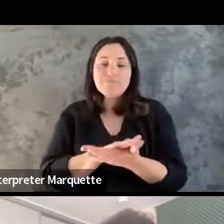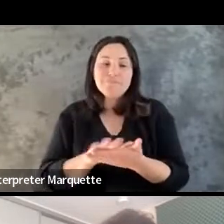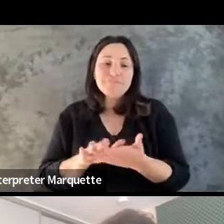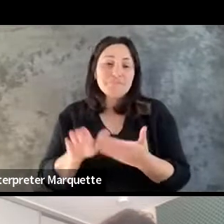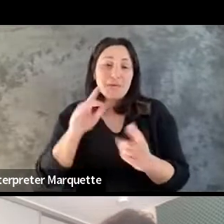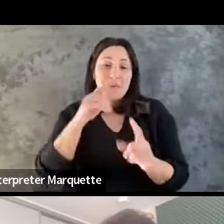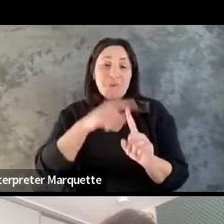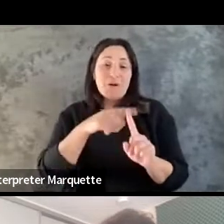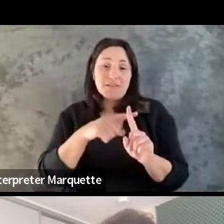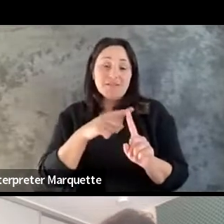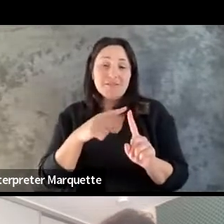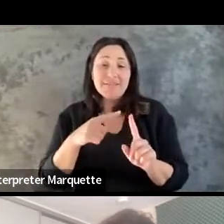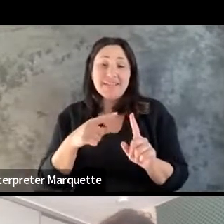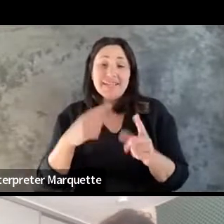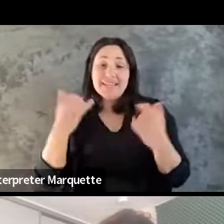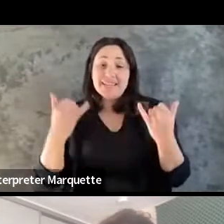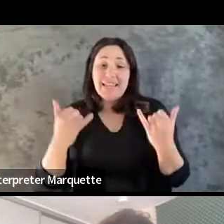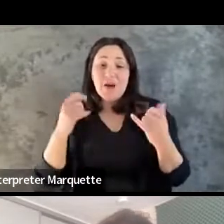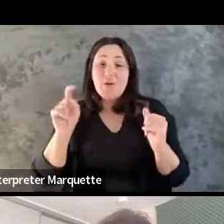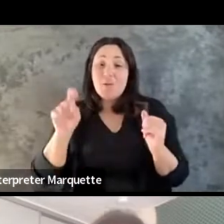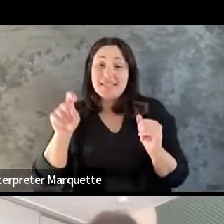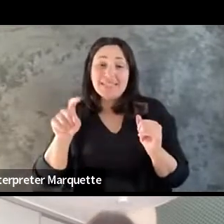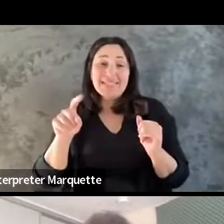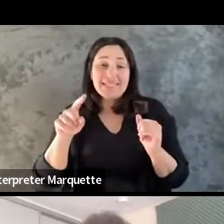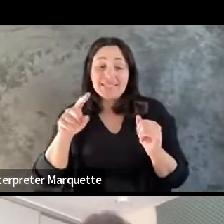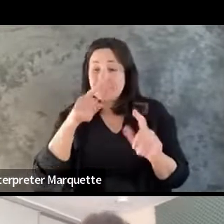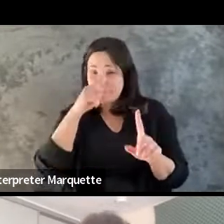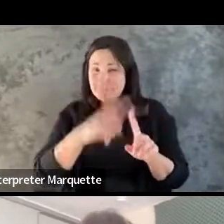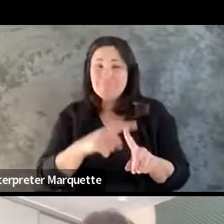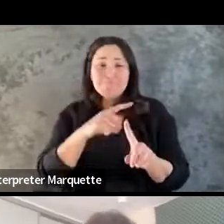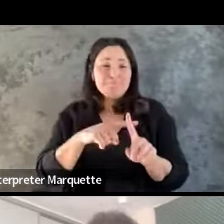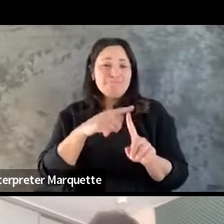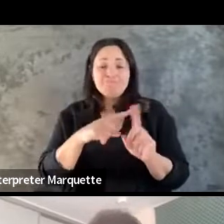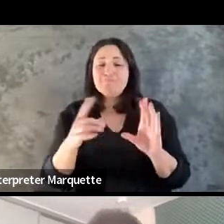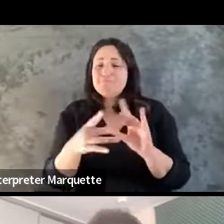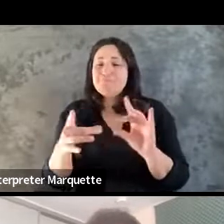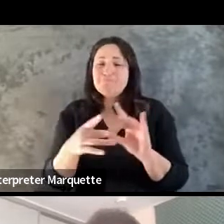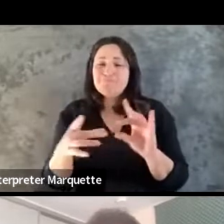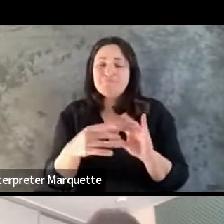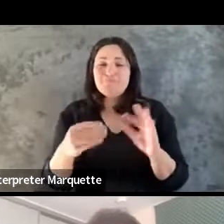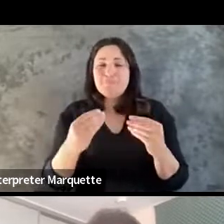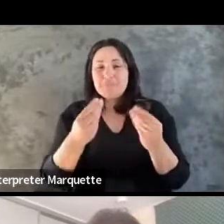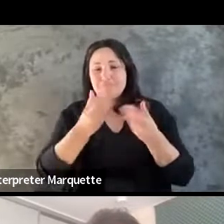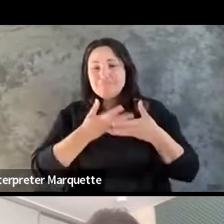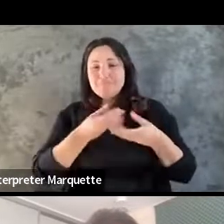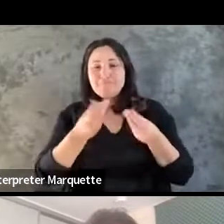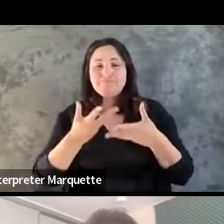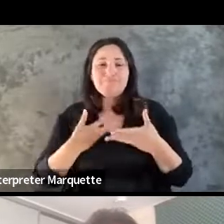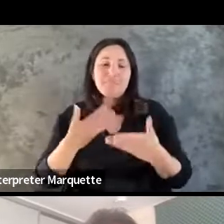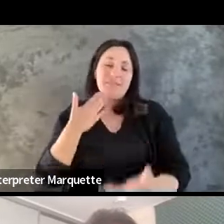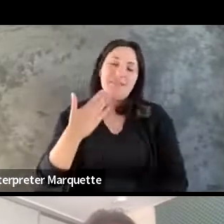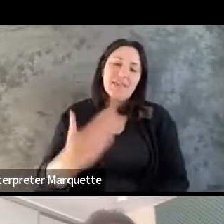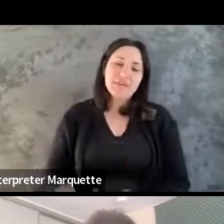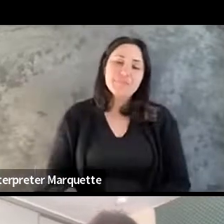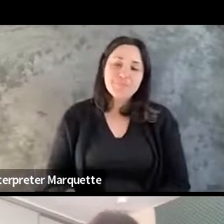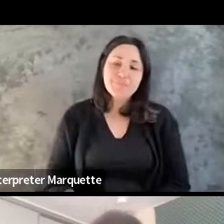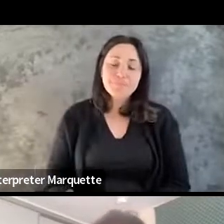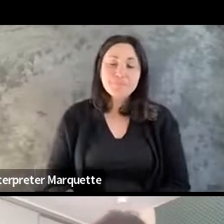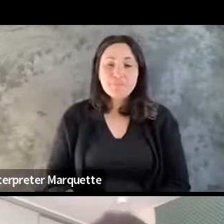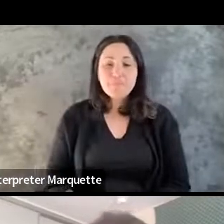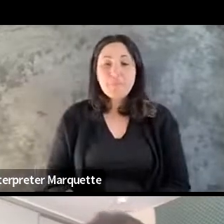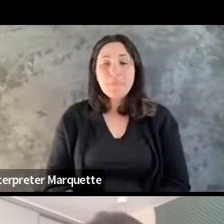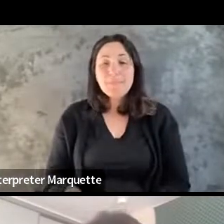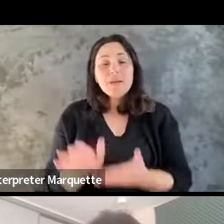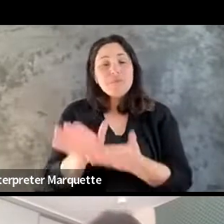time of the year where we need to hear those positive comments and those really sweet words. And thank you to all of you for your kindness and